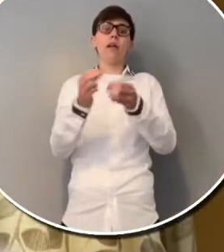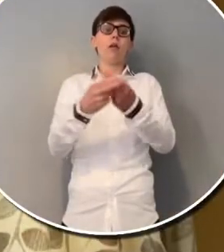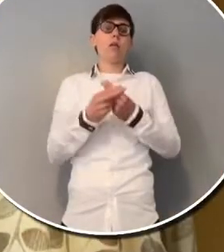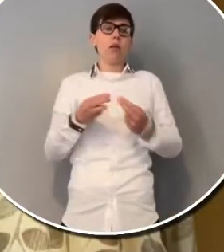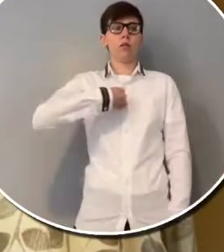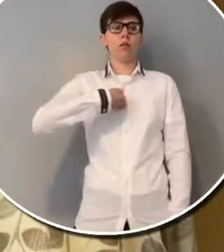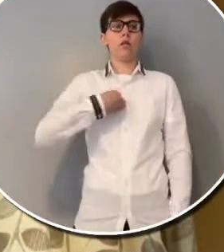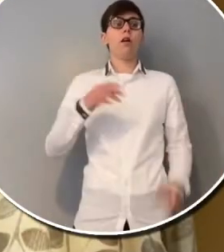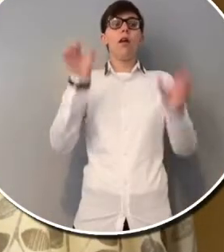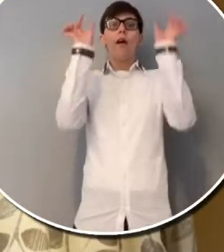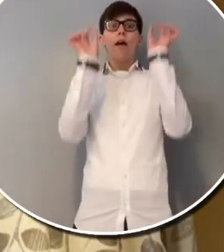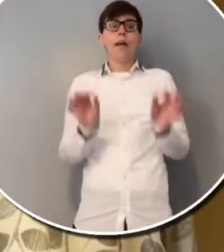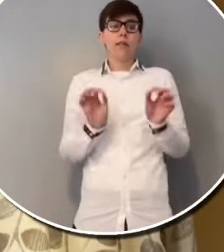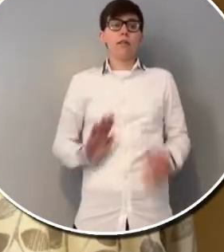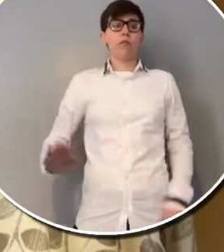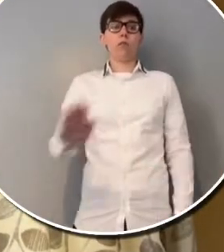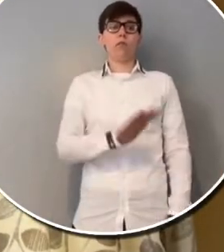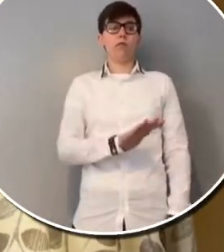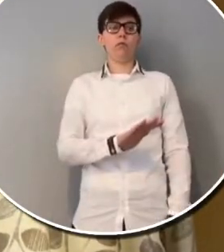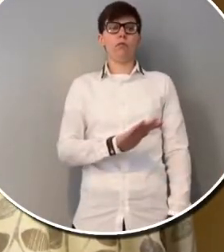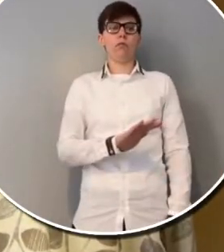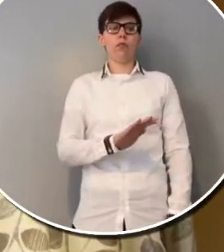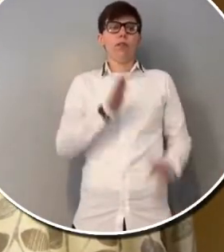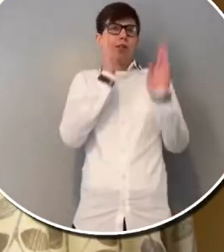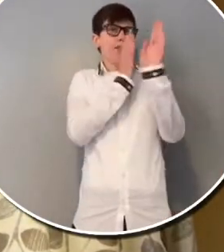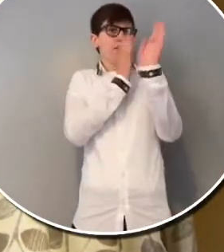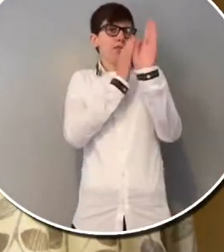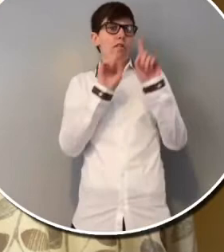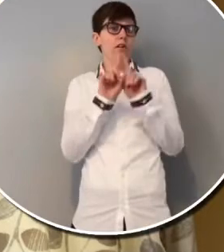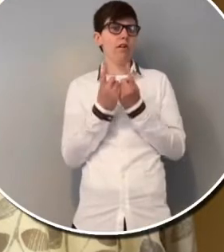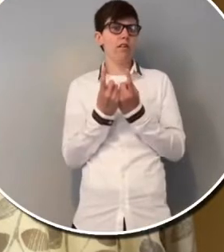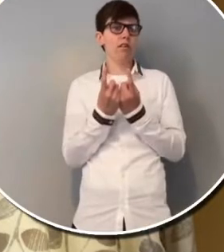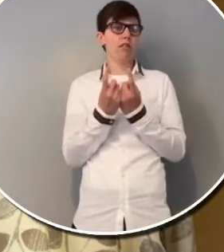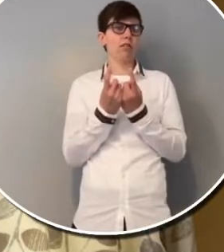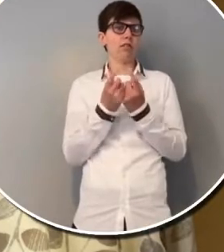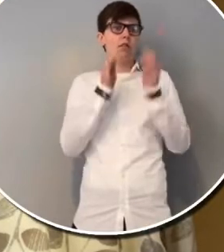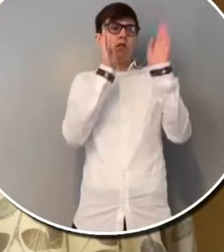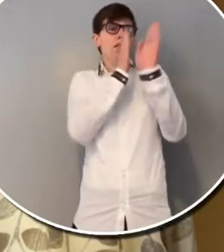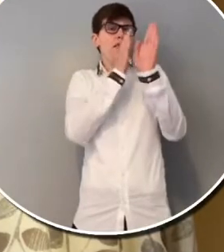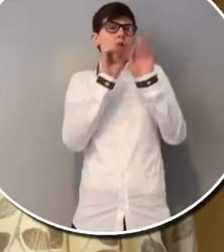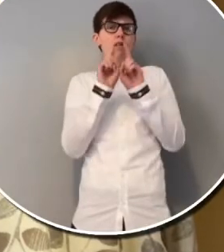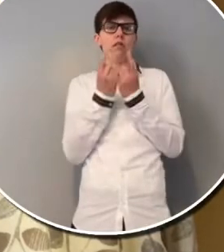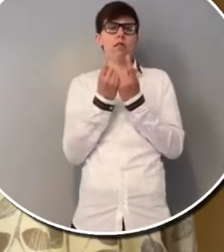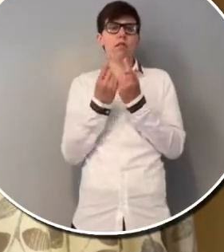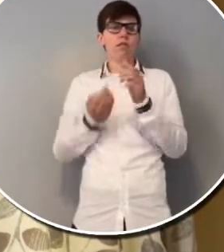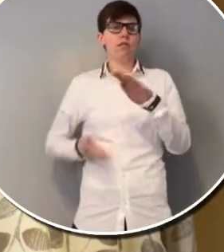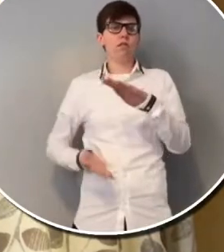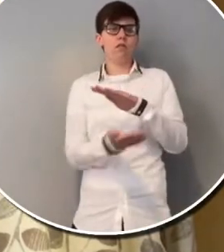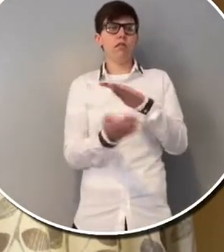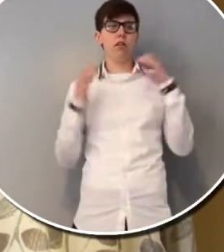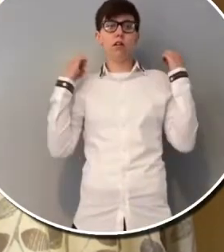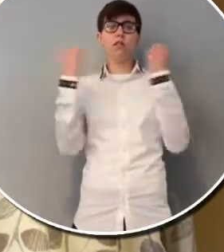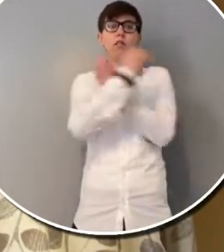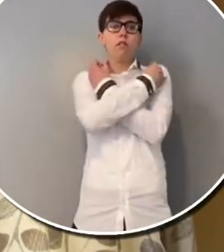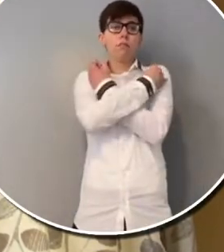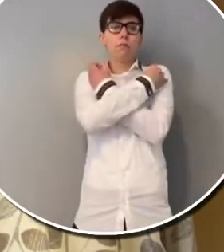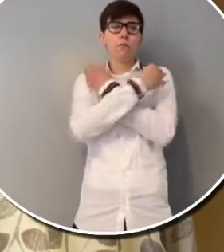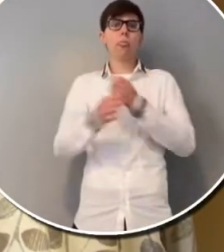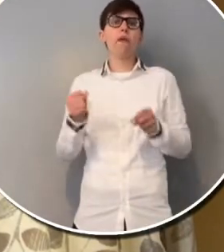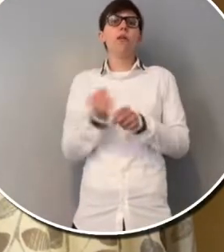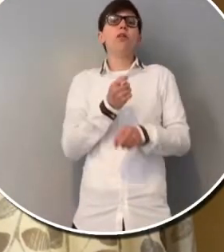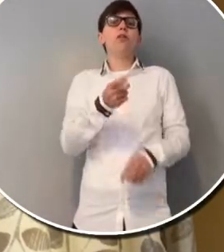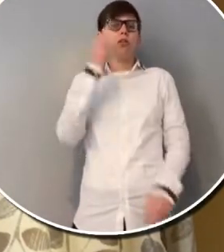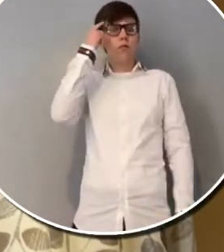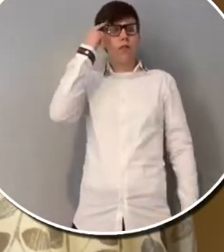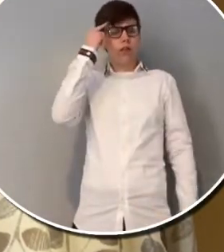out. Can we play at waving, play a game with me? Well done, everyone. Right,